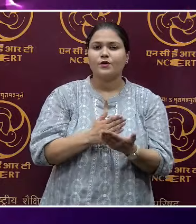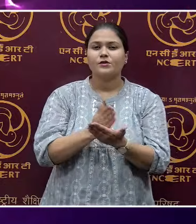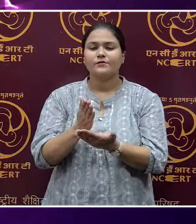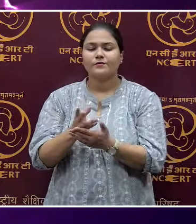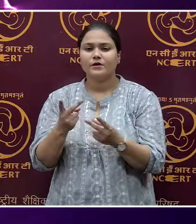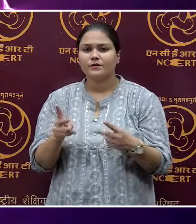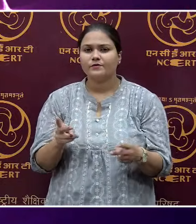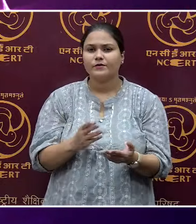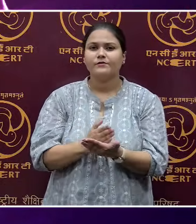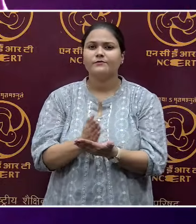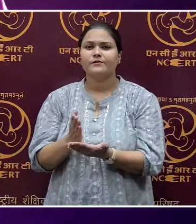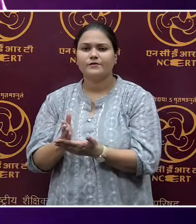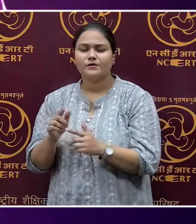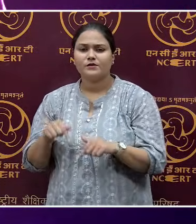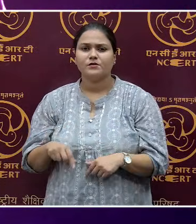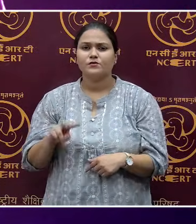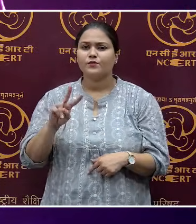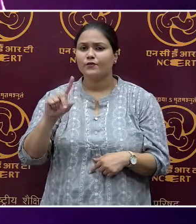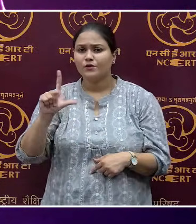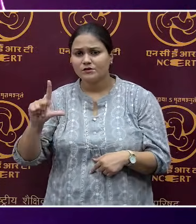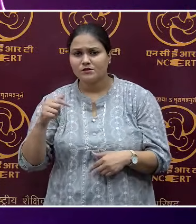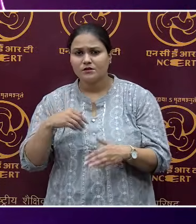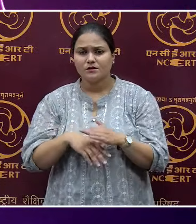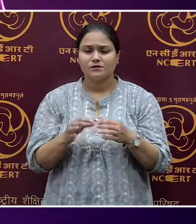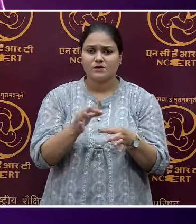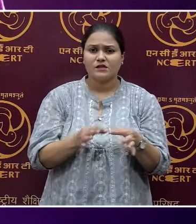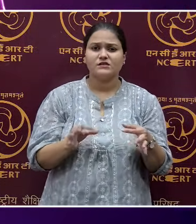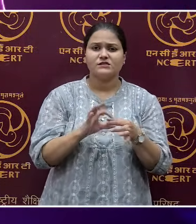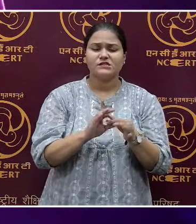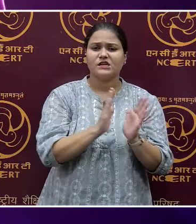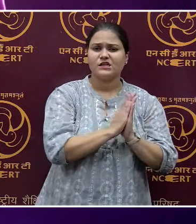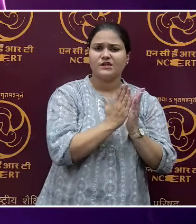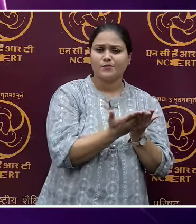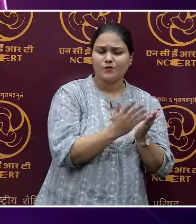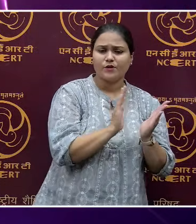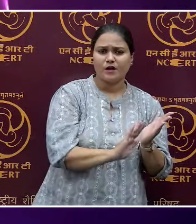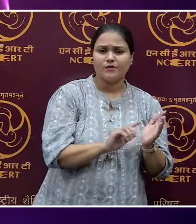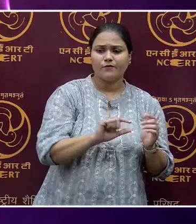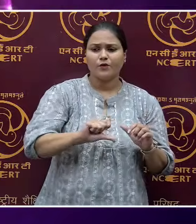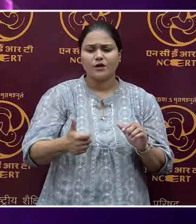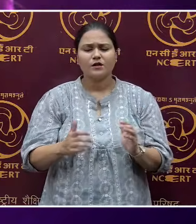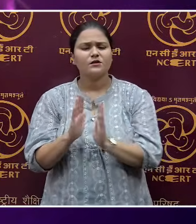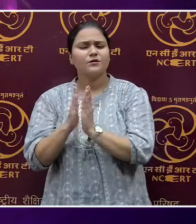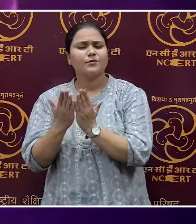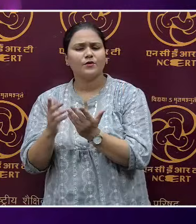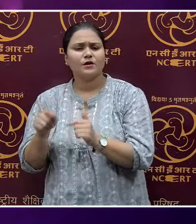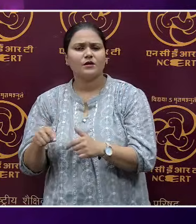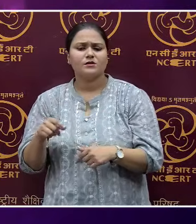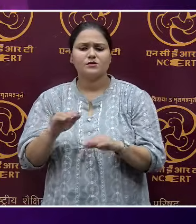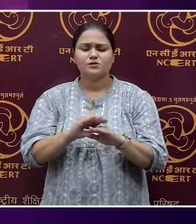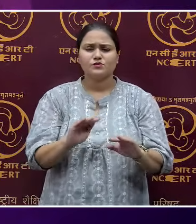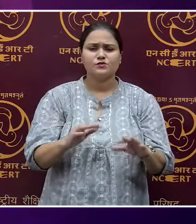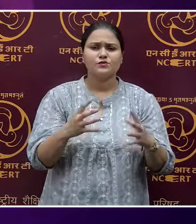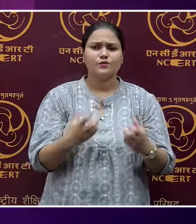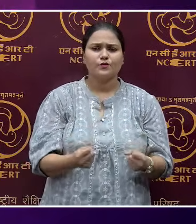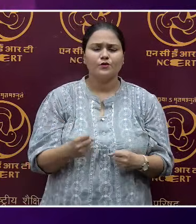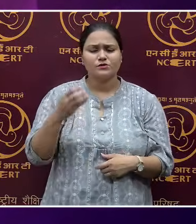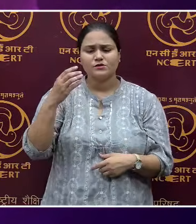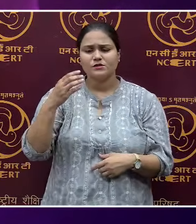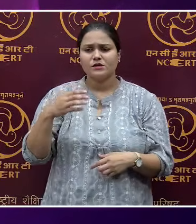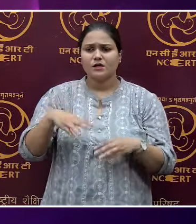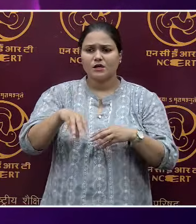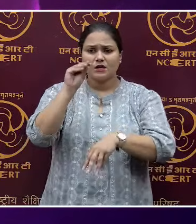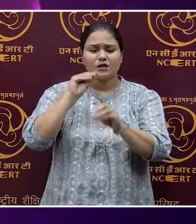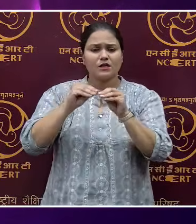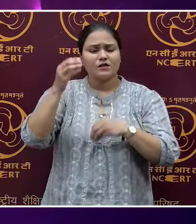have these virtual labs, and we have NCERT textbooks or other textbooks that students might be referring to when it comes to learning the concepts of